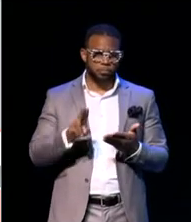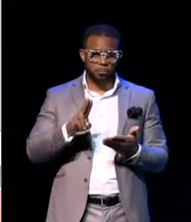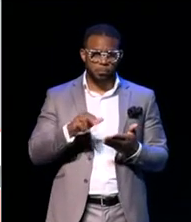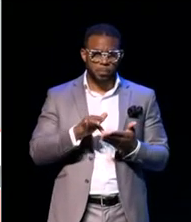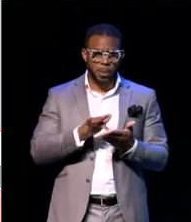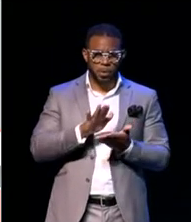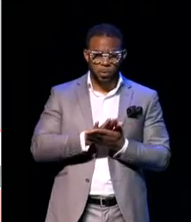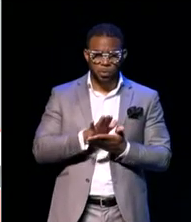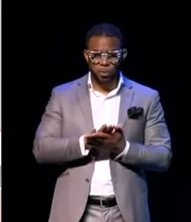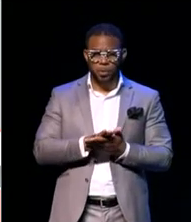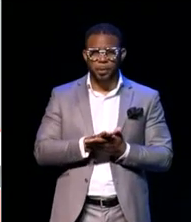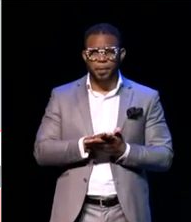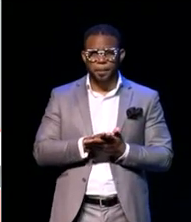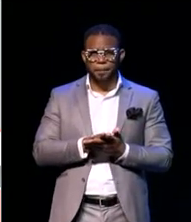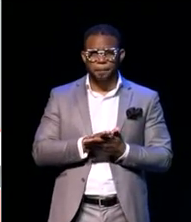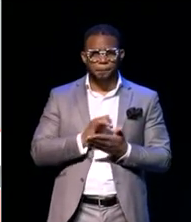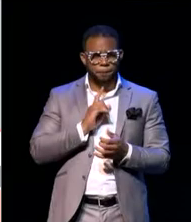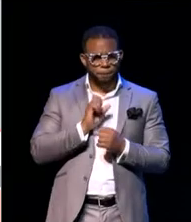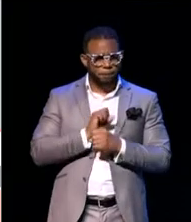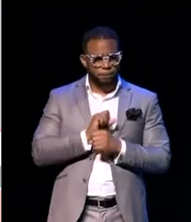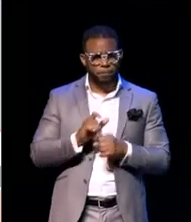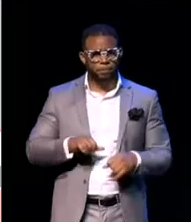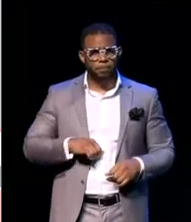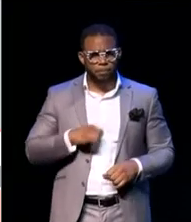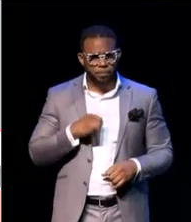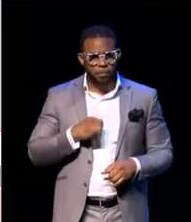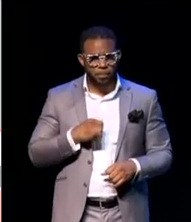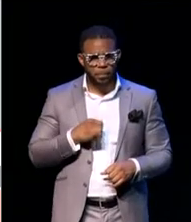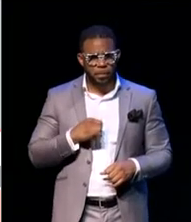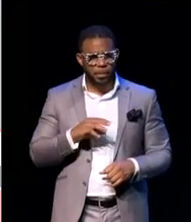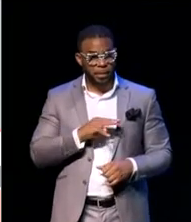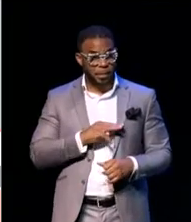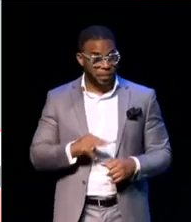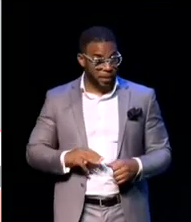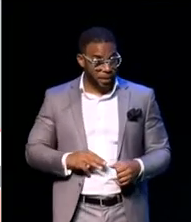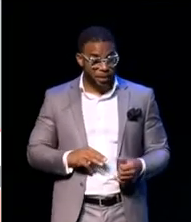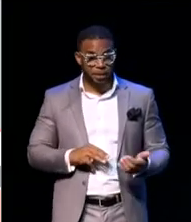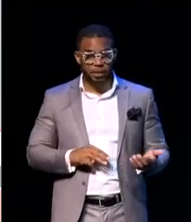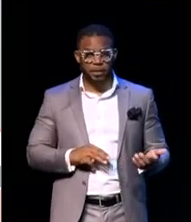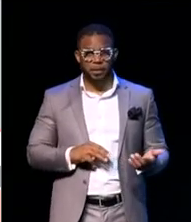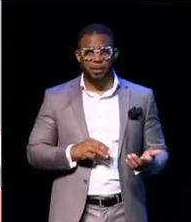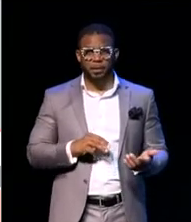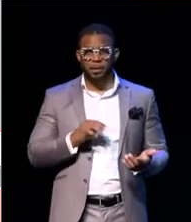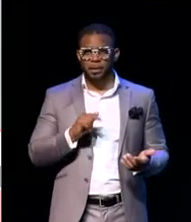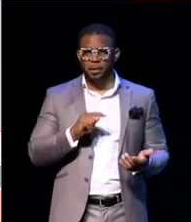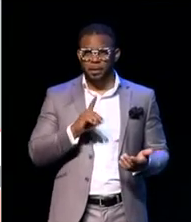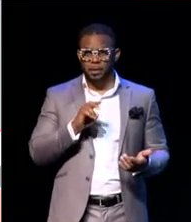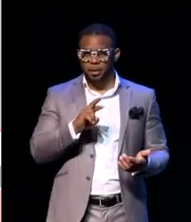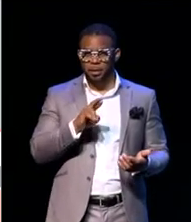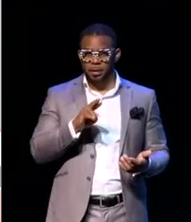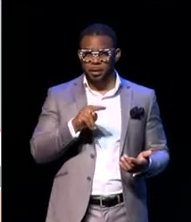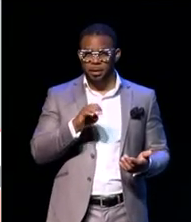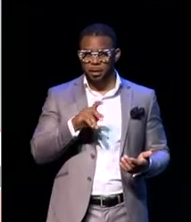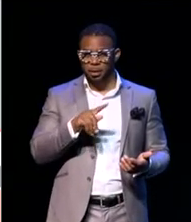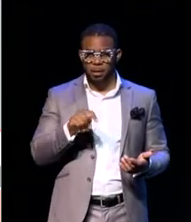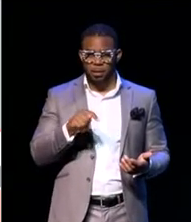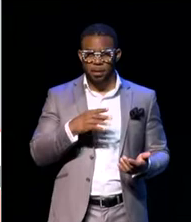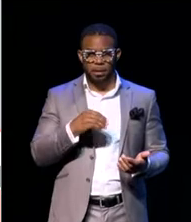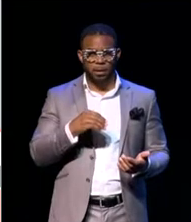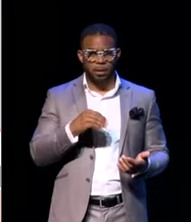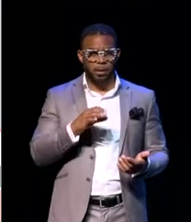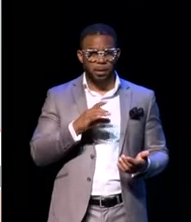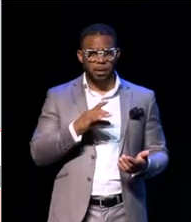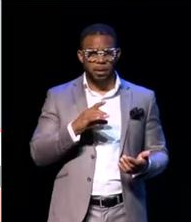universities and medical schools. I'm really proud of the mayor, Dr. Nesbitt, and